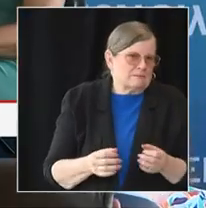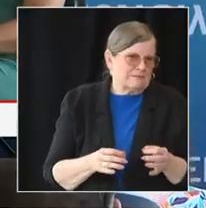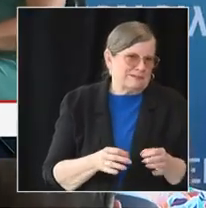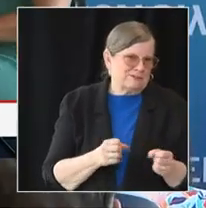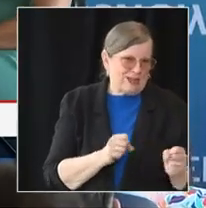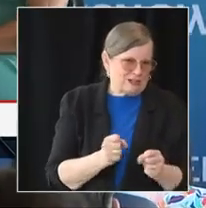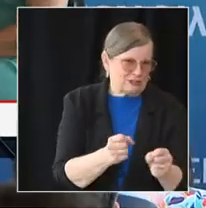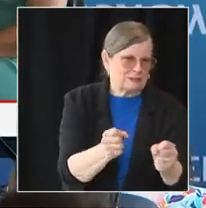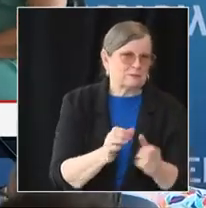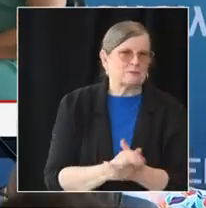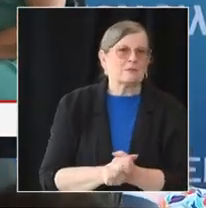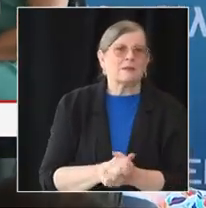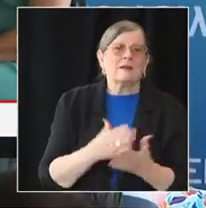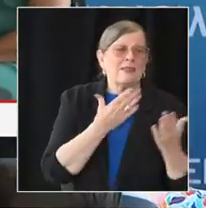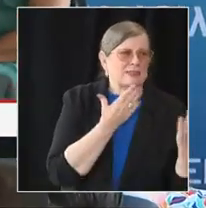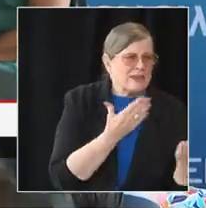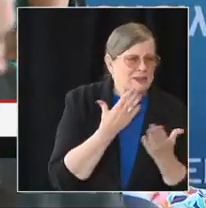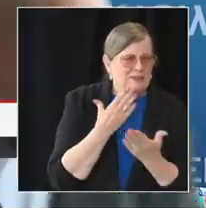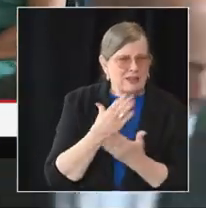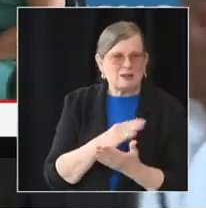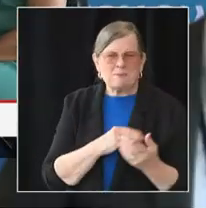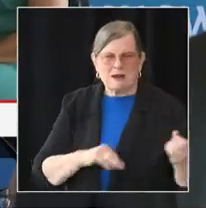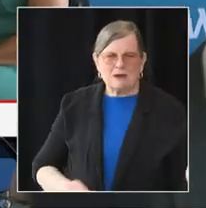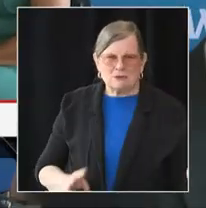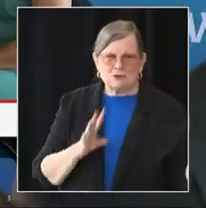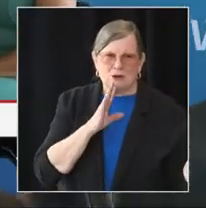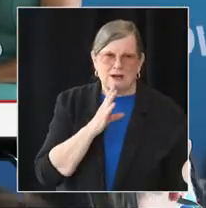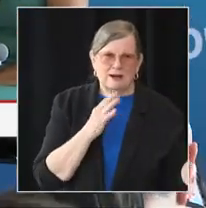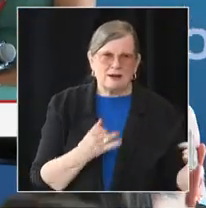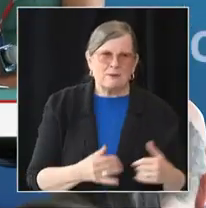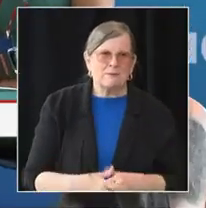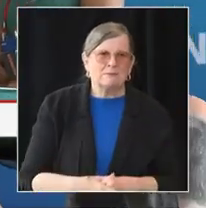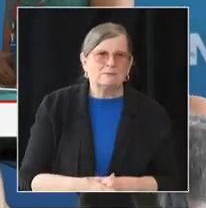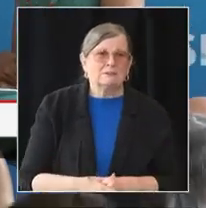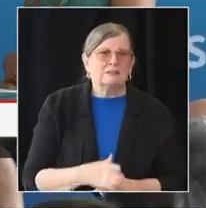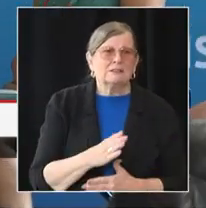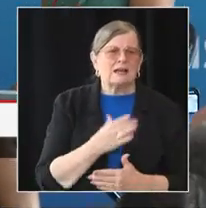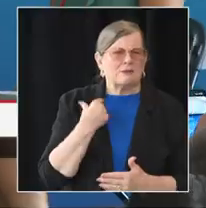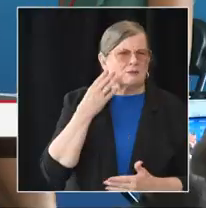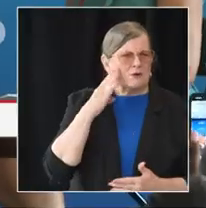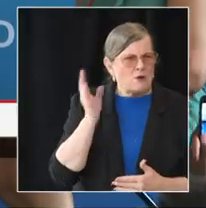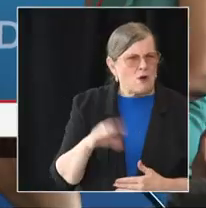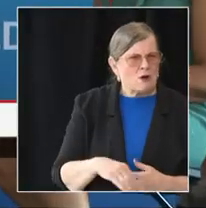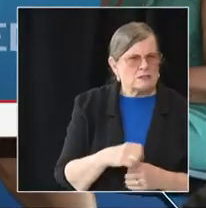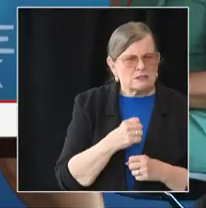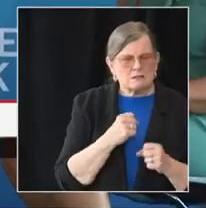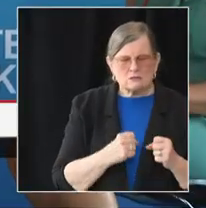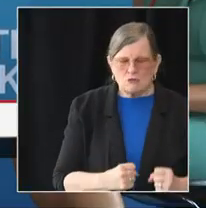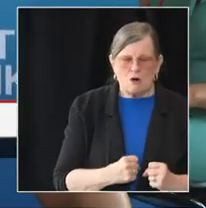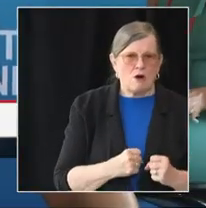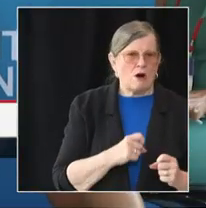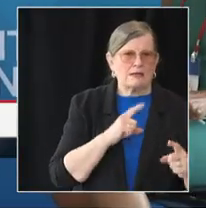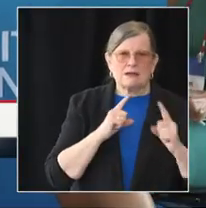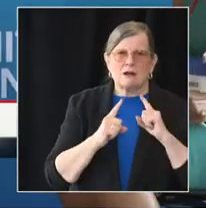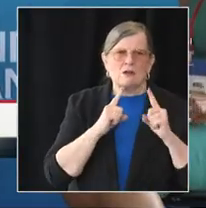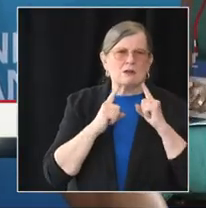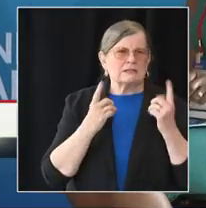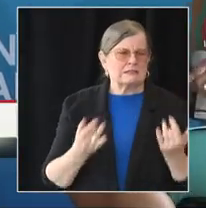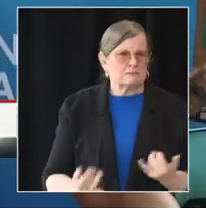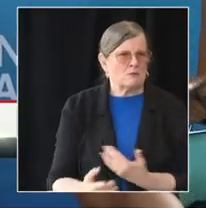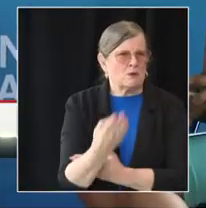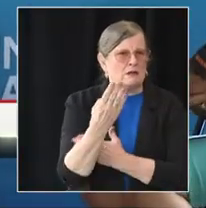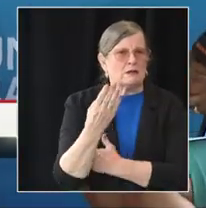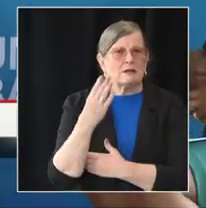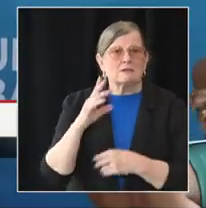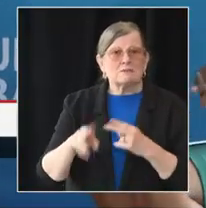I know that there already been some robust conversation about the district, about interest